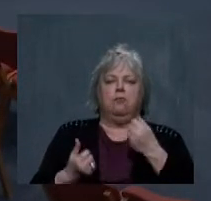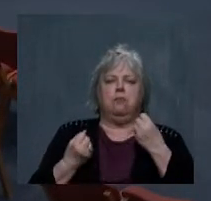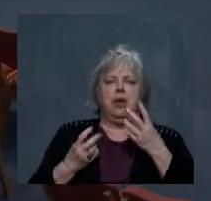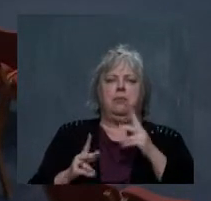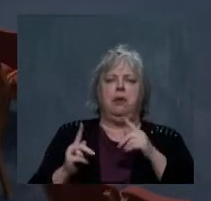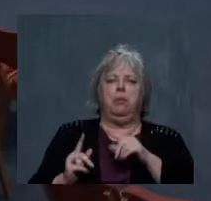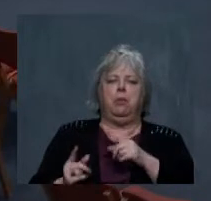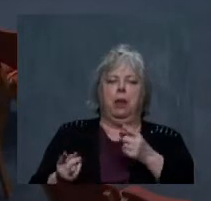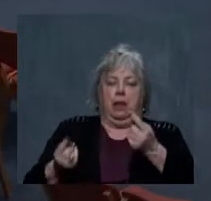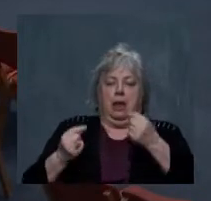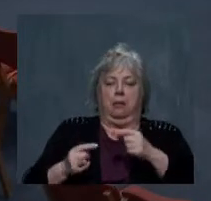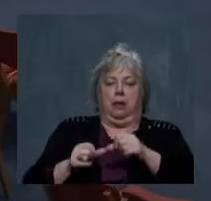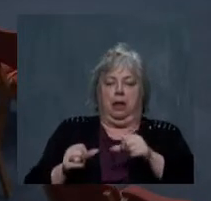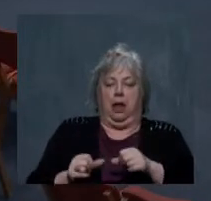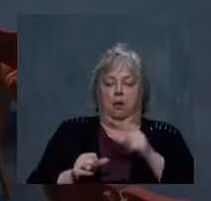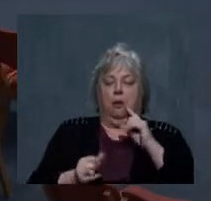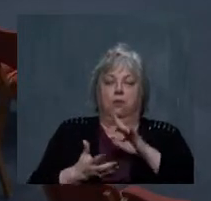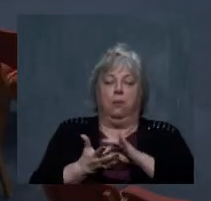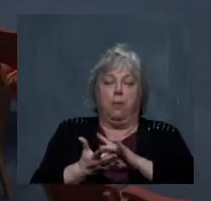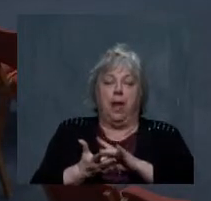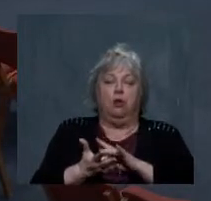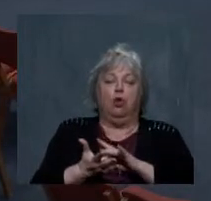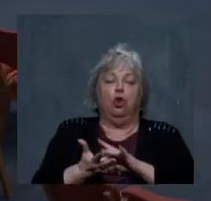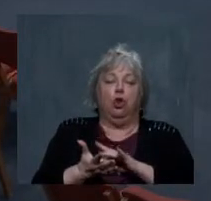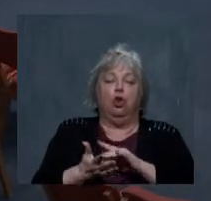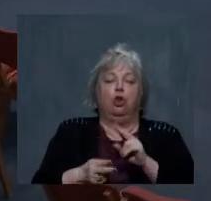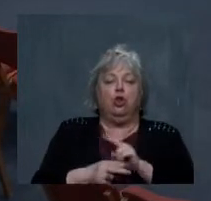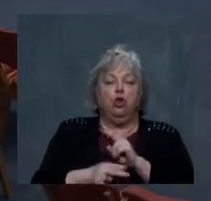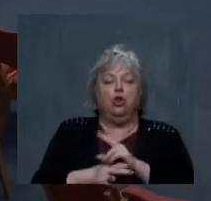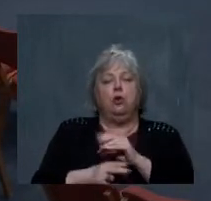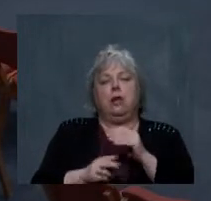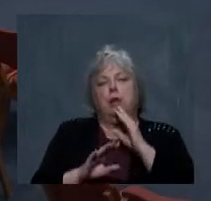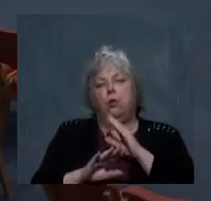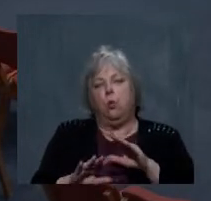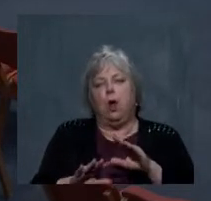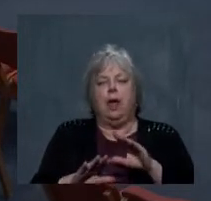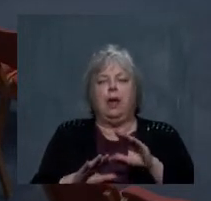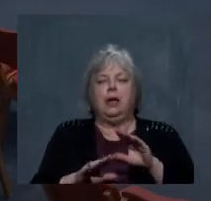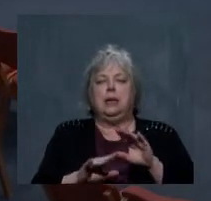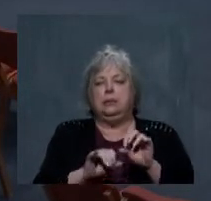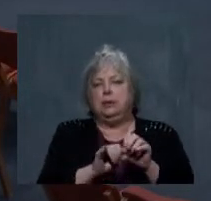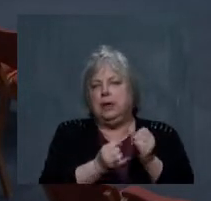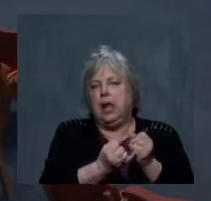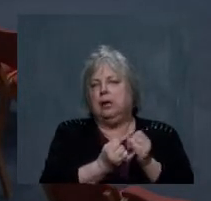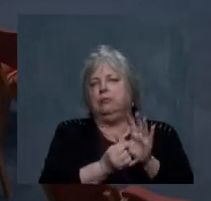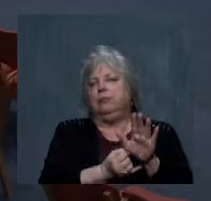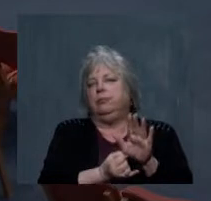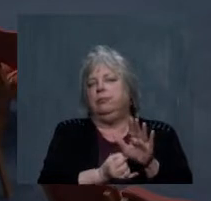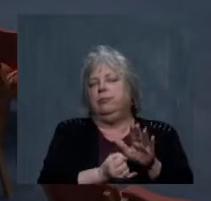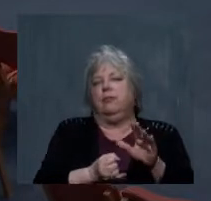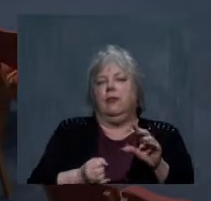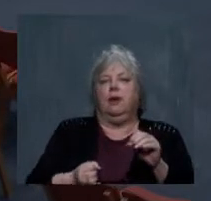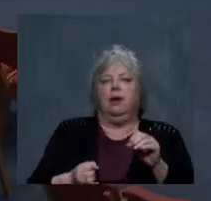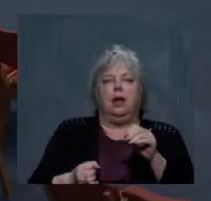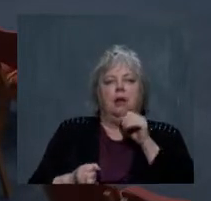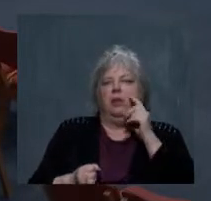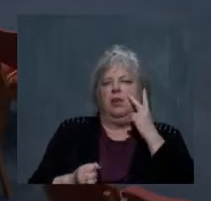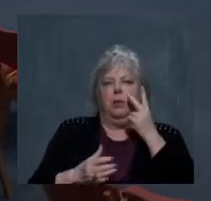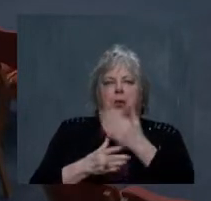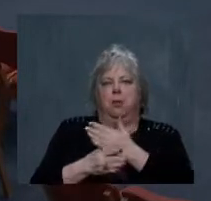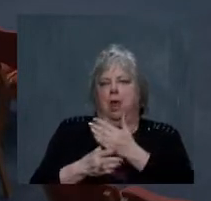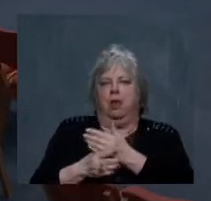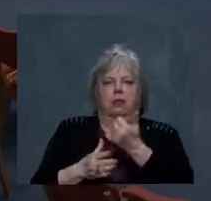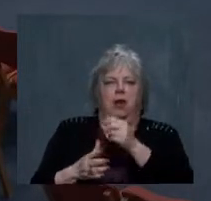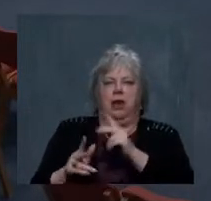medical use, and a lot of people, it's serene, it's off to itself, and I really don't see how it would bother anybody where